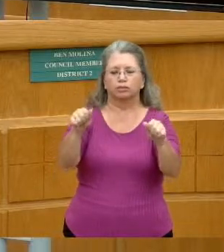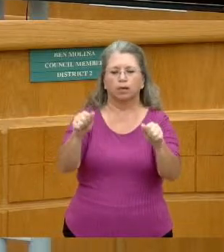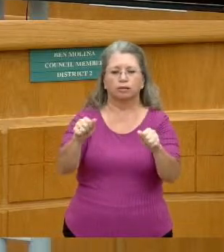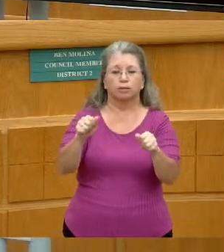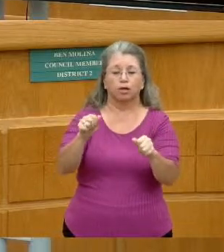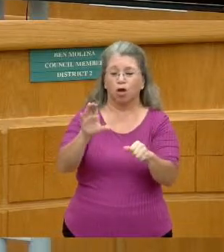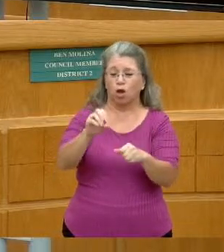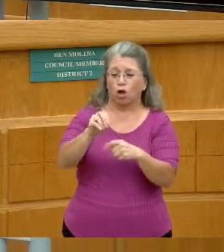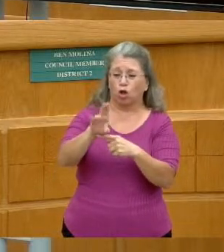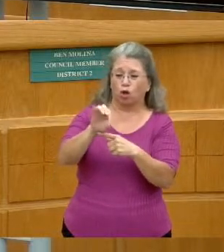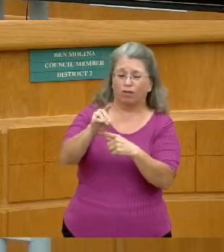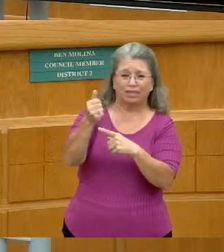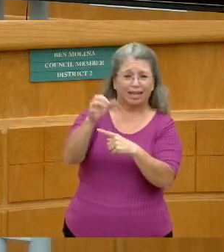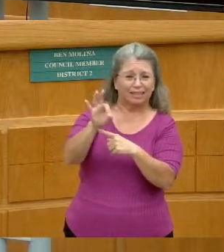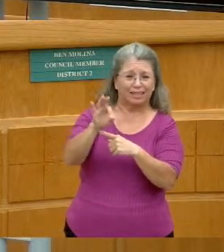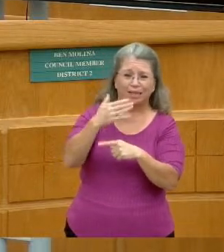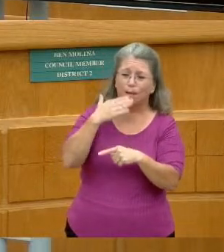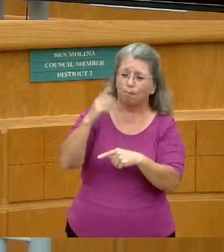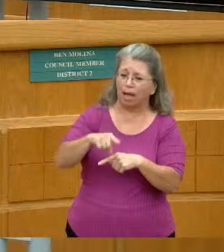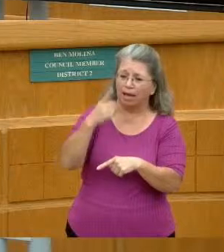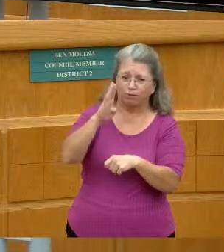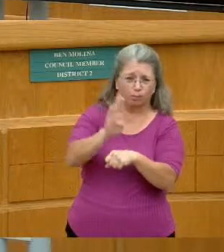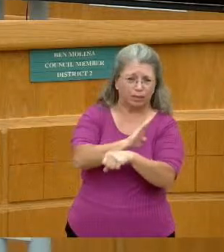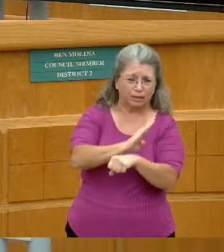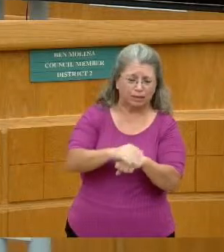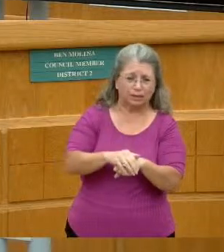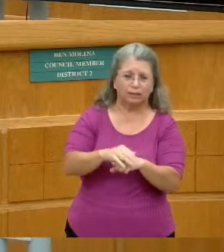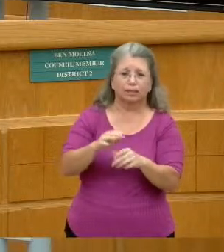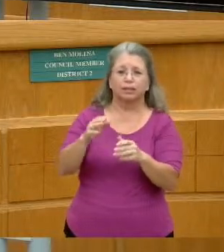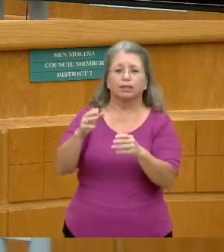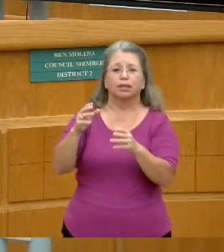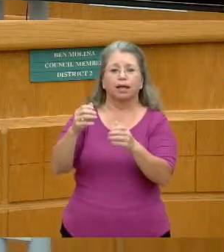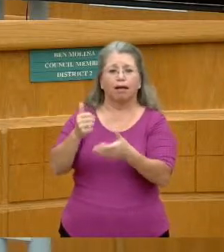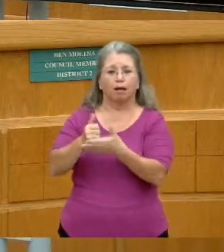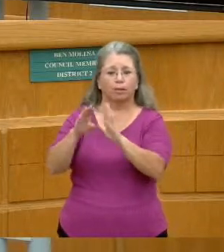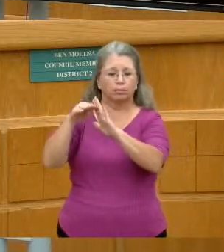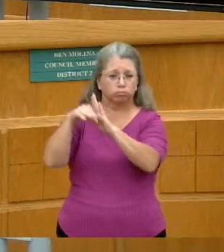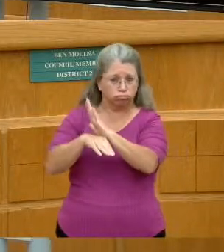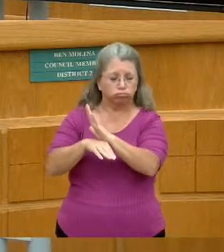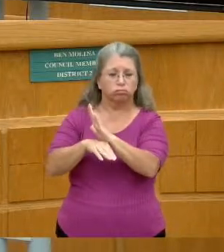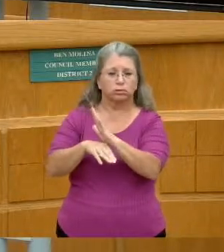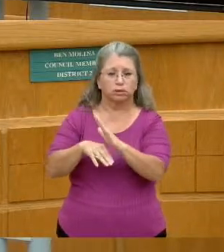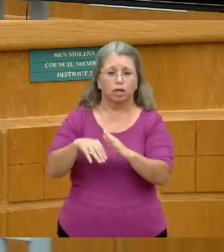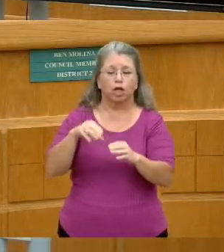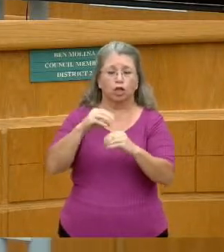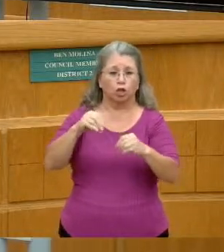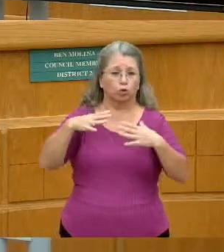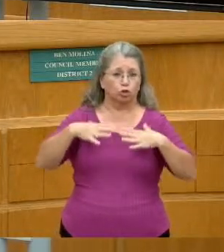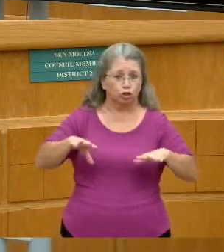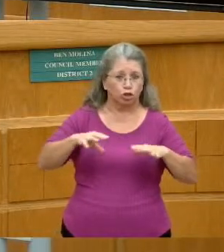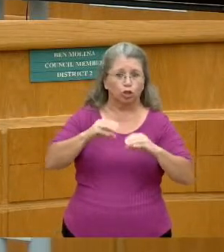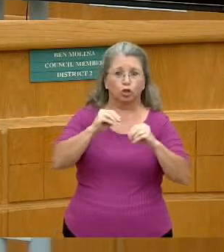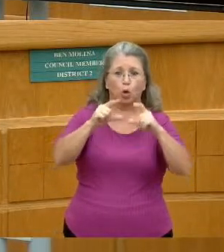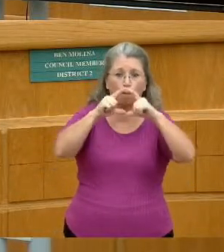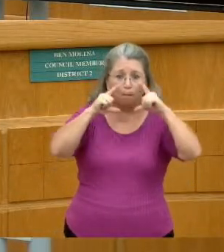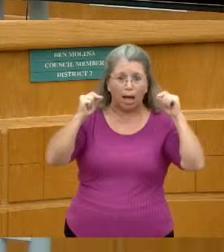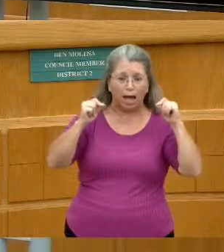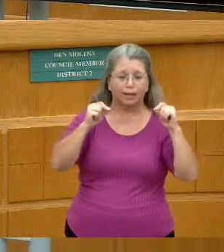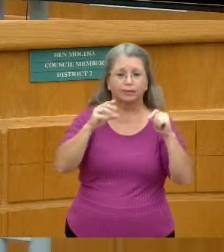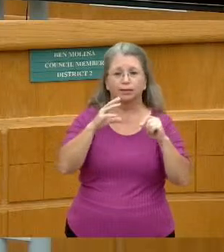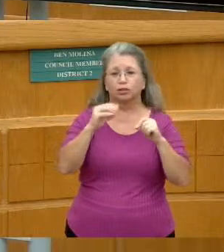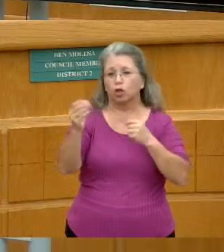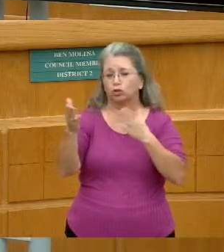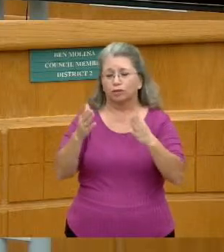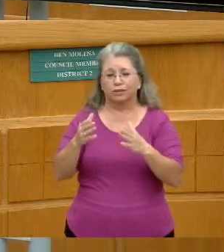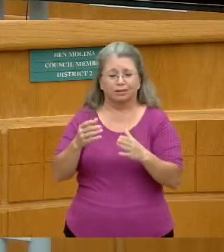for business. Crushing the curve, good for business. So no shirt, no mask, no service. People wear shoes, I'm